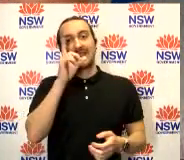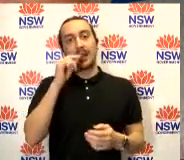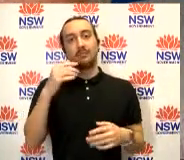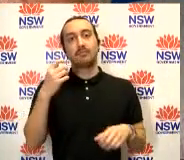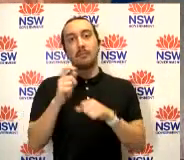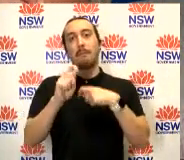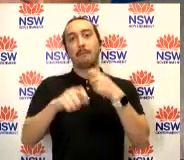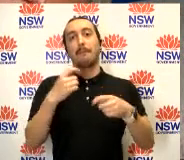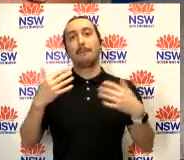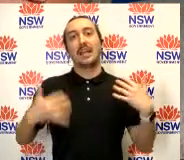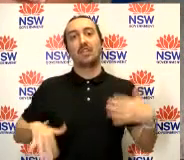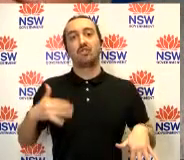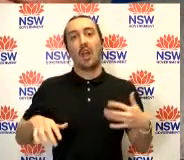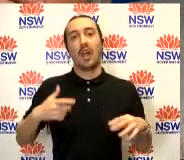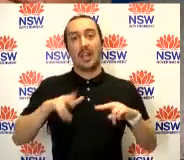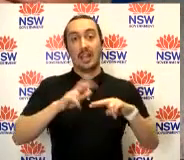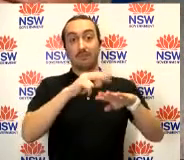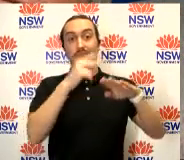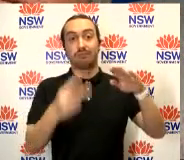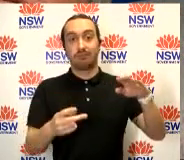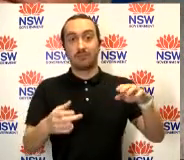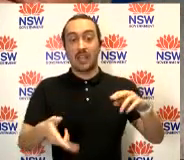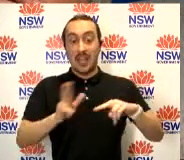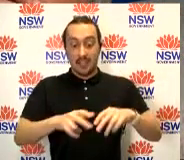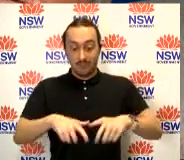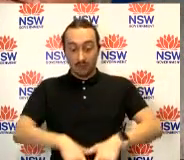don't think that's what the question's asking. I think they're talking more about,